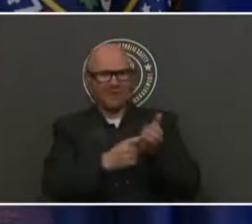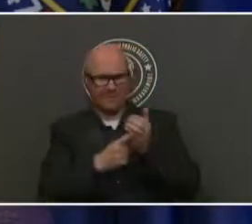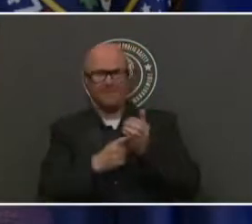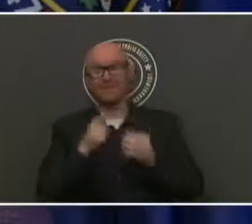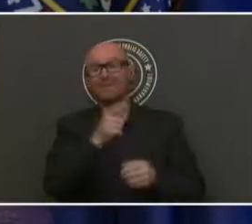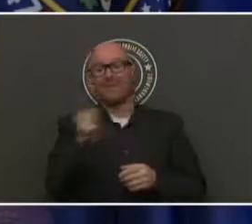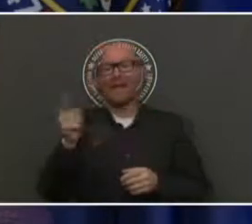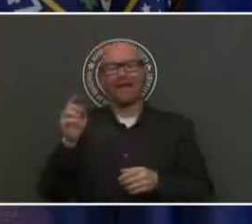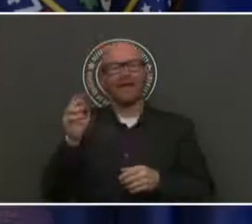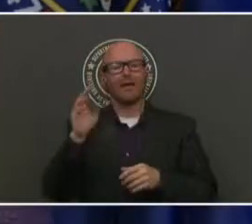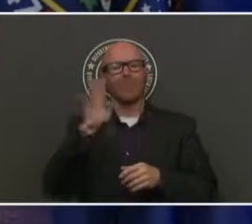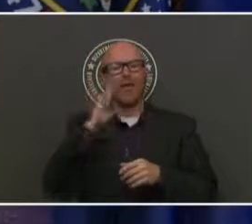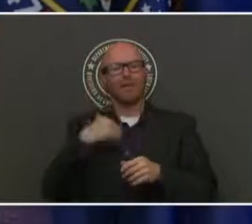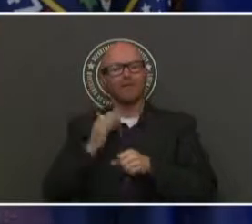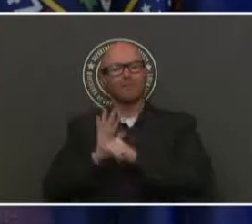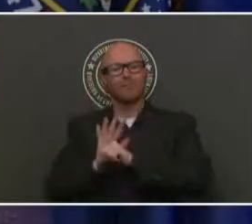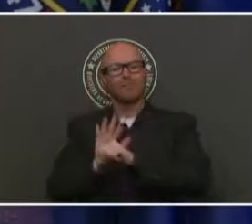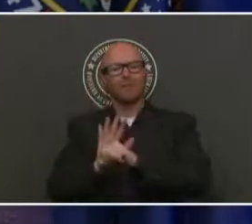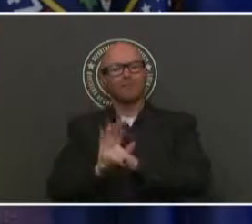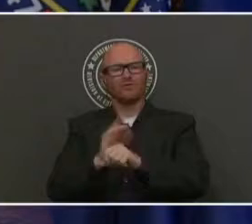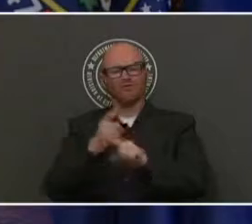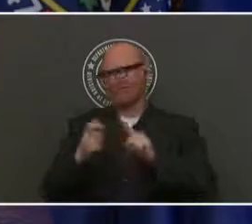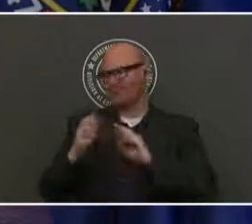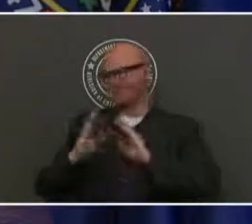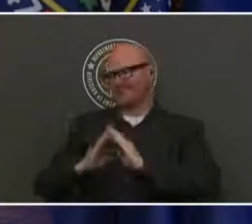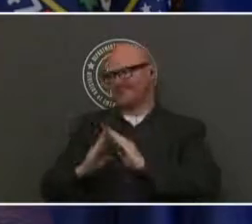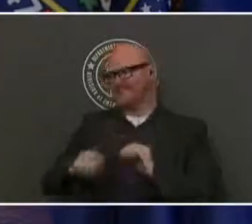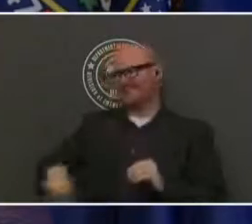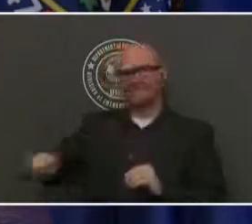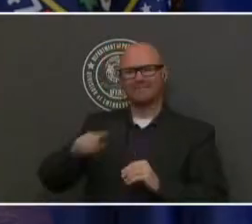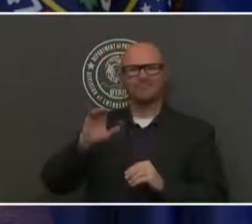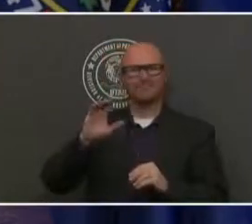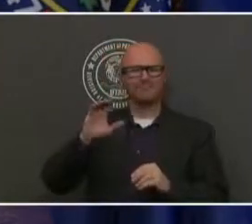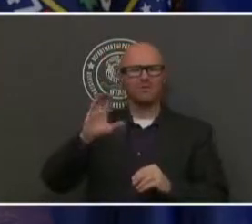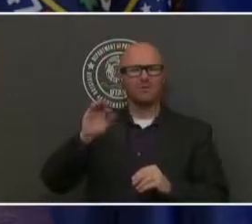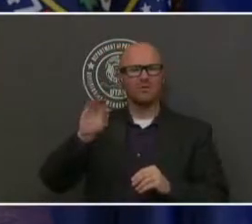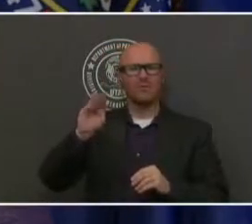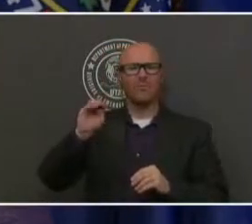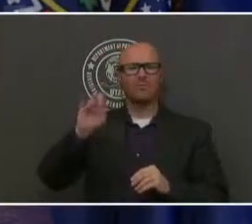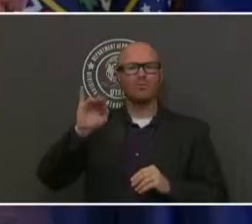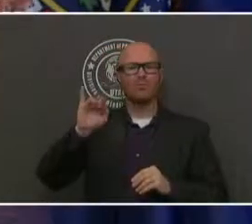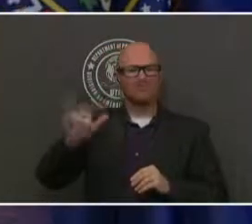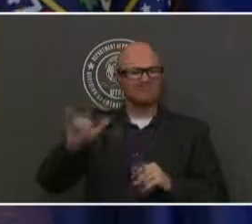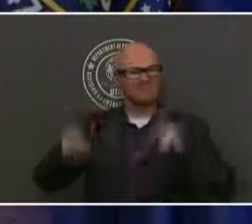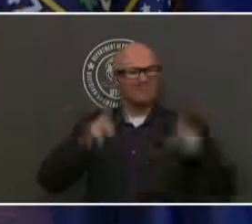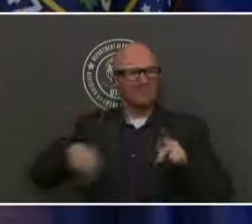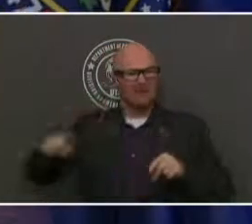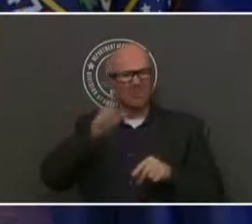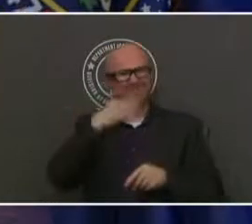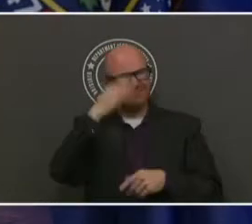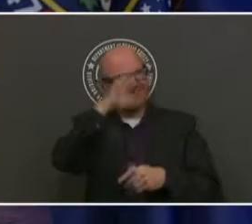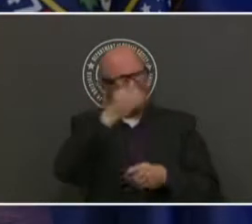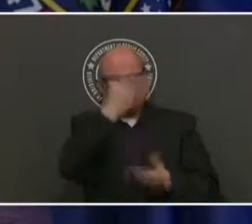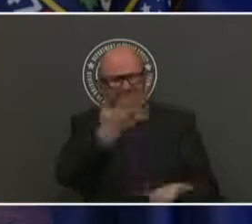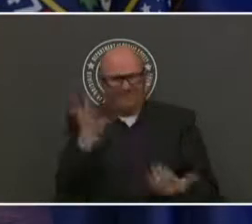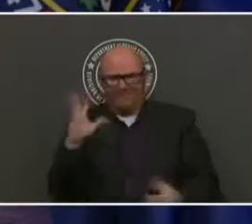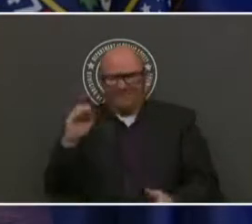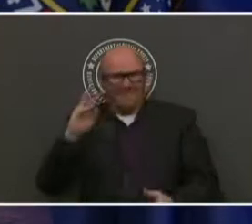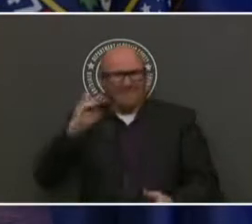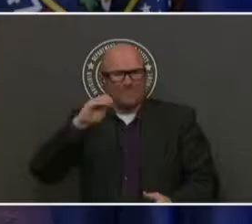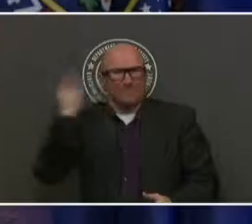for those to go away. So I would suspect that mid-May, June timeframe, we would see those go away. But again, that's not my